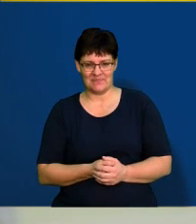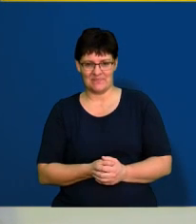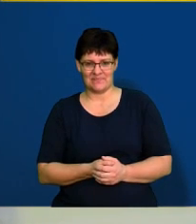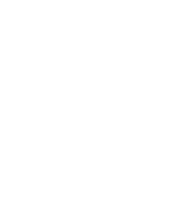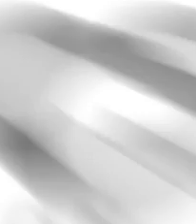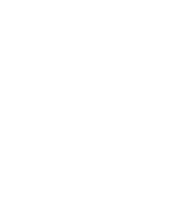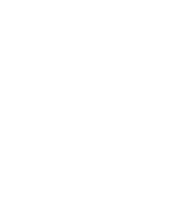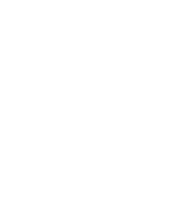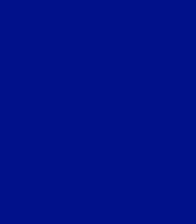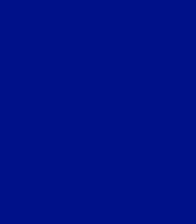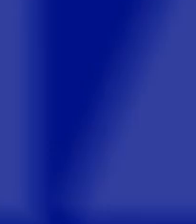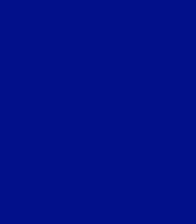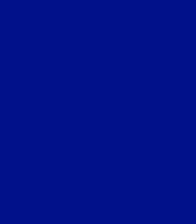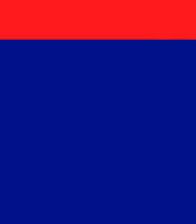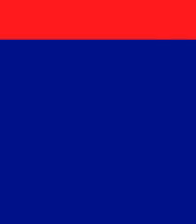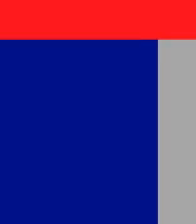this.